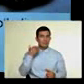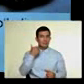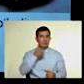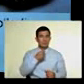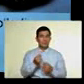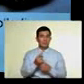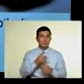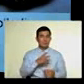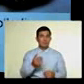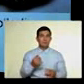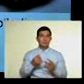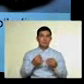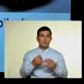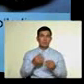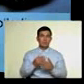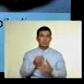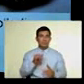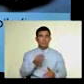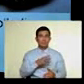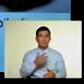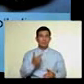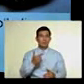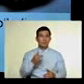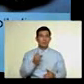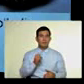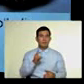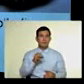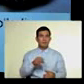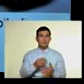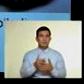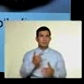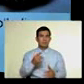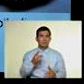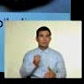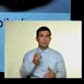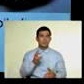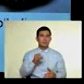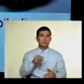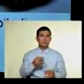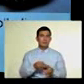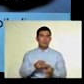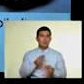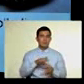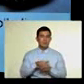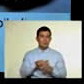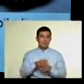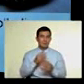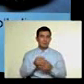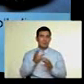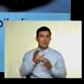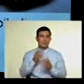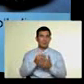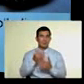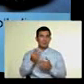Yer postining ikkinchi qatlami bu granitdan iborat. Granit magmatik tog' jinsi hisoblanadi.